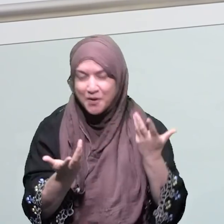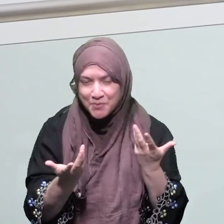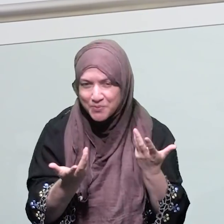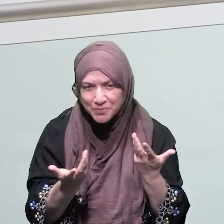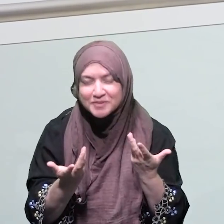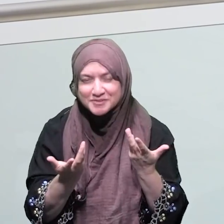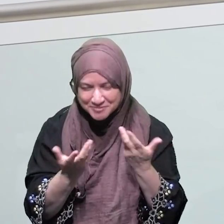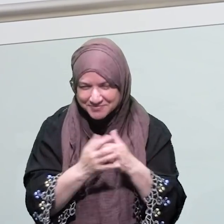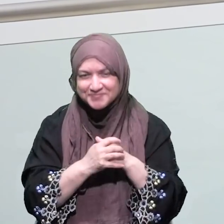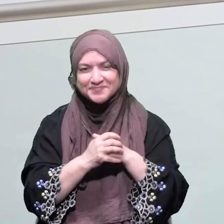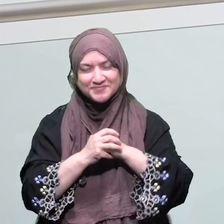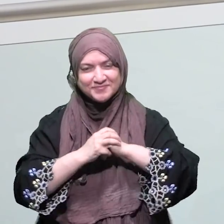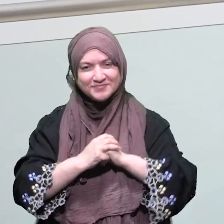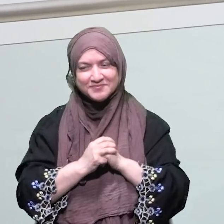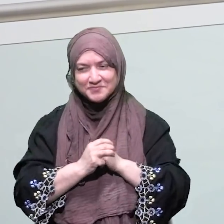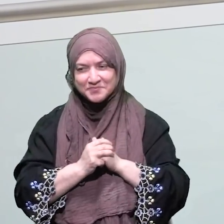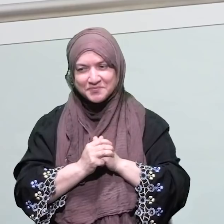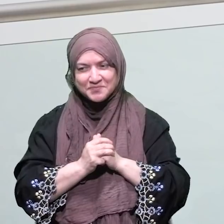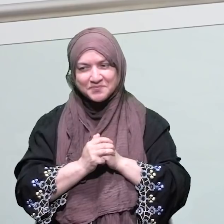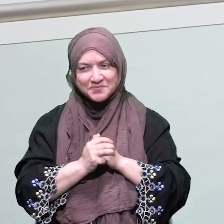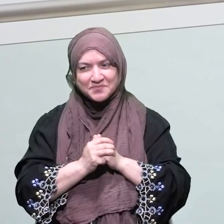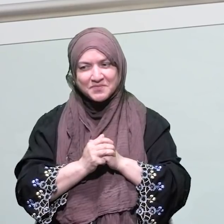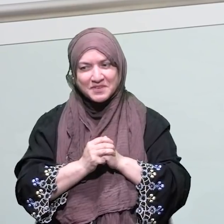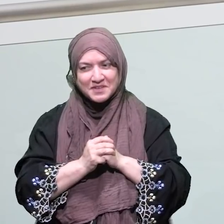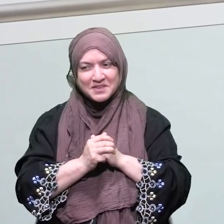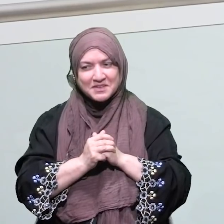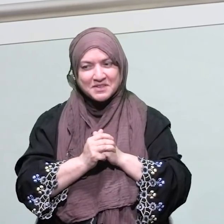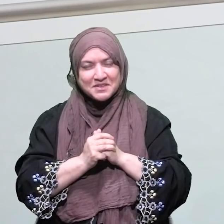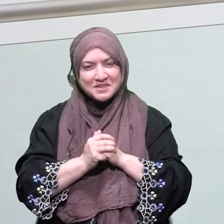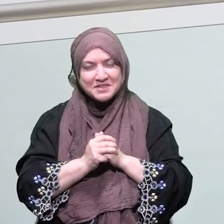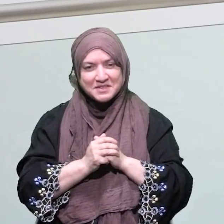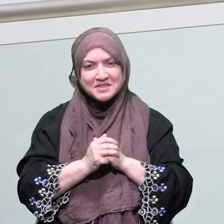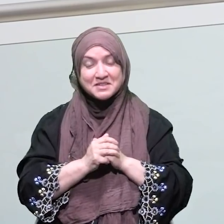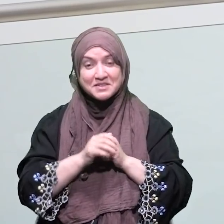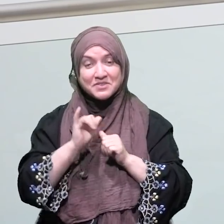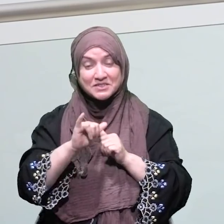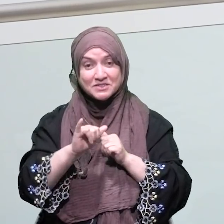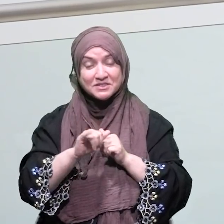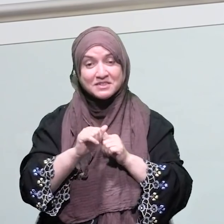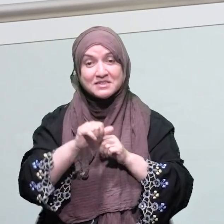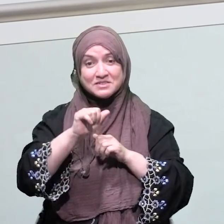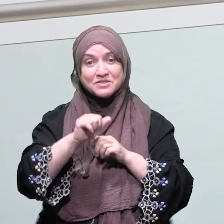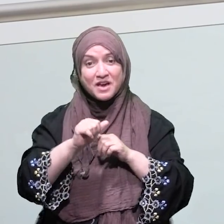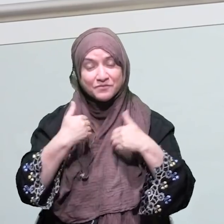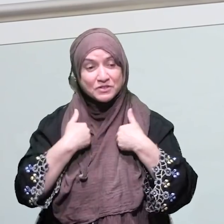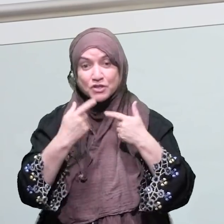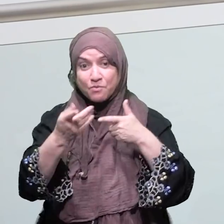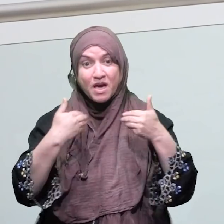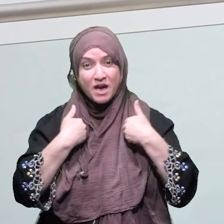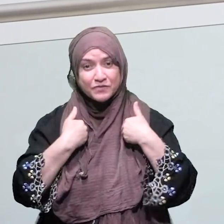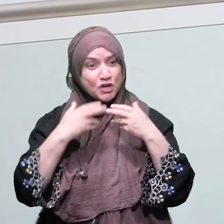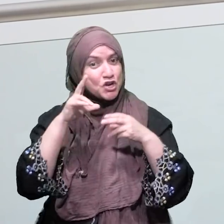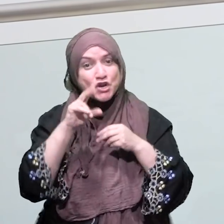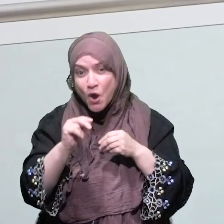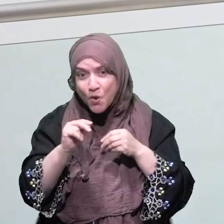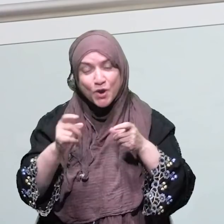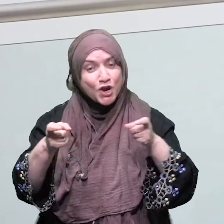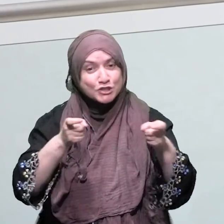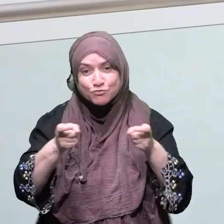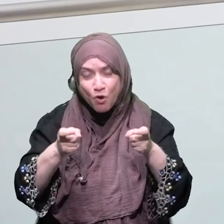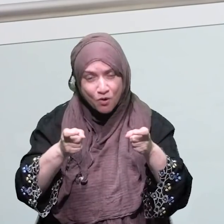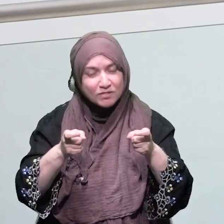sultan. As Allah says, as for my servants, you have no control over them, except for those that